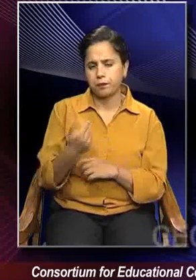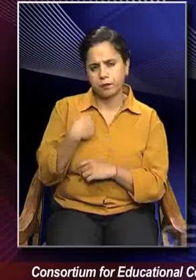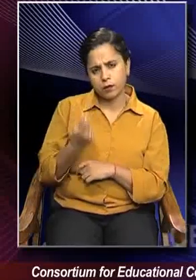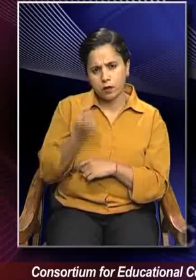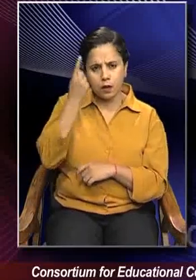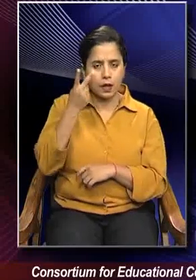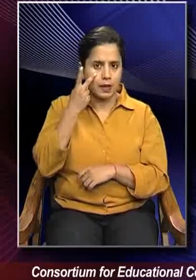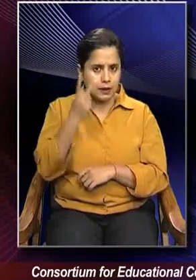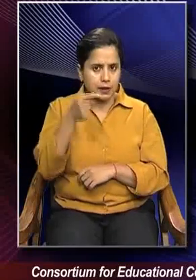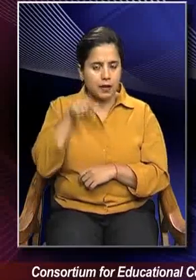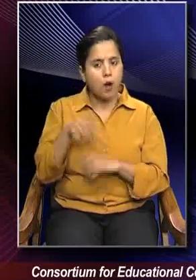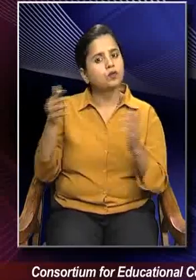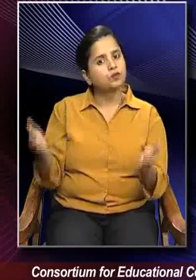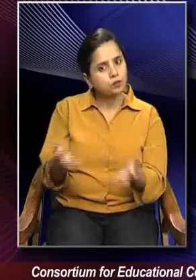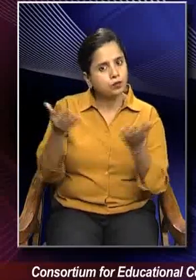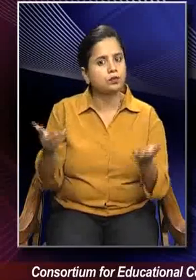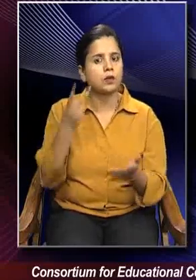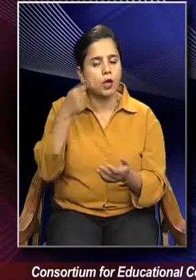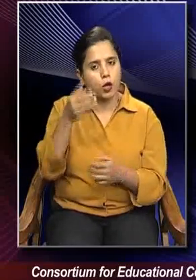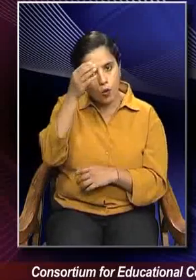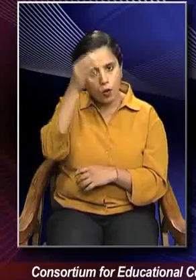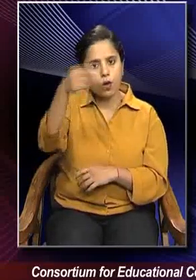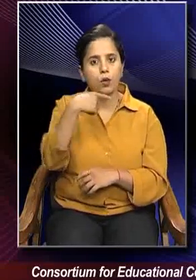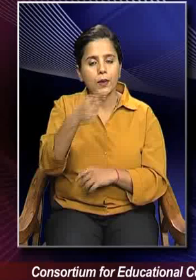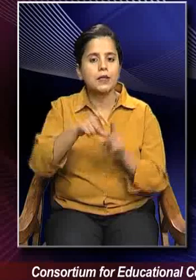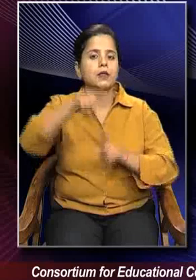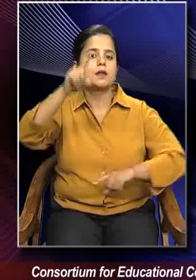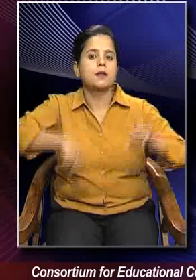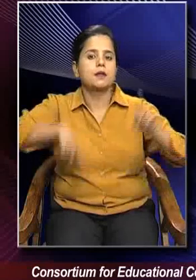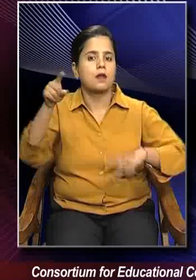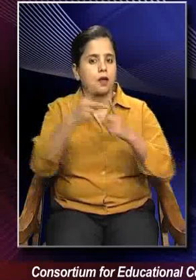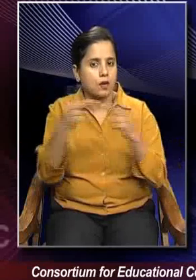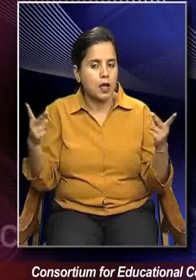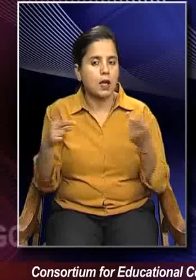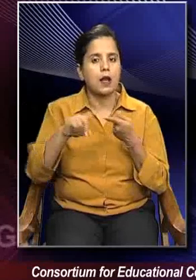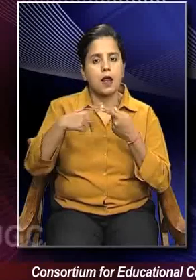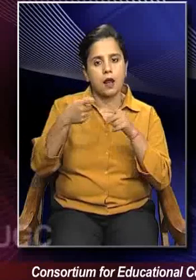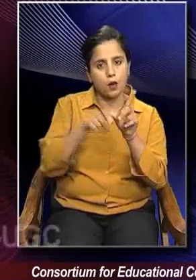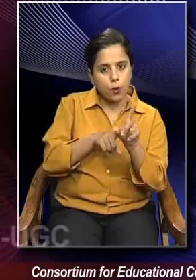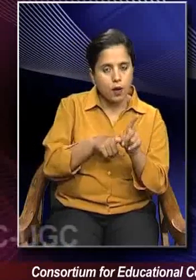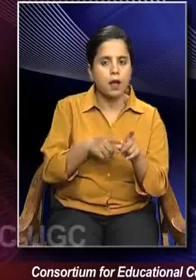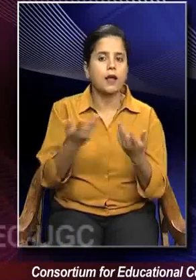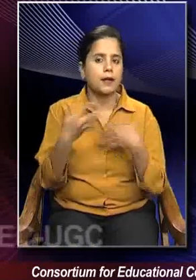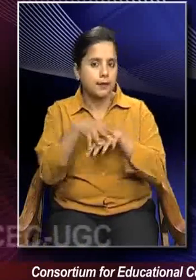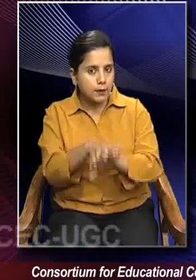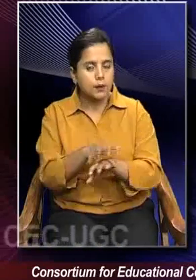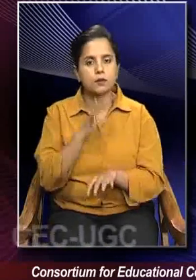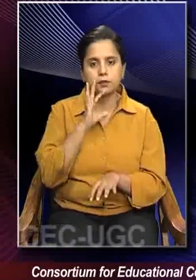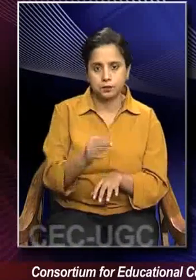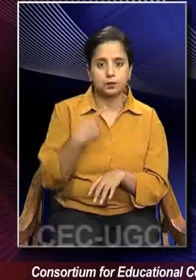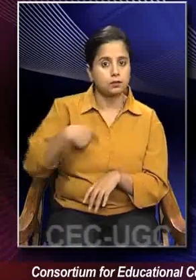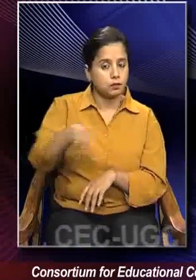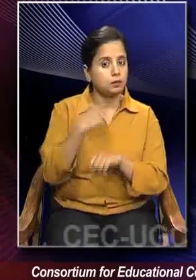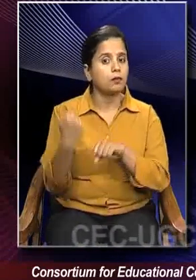understanding and embracing the concepts of diversity, equity, and inclusion, we can